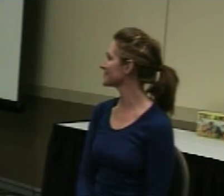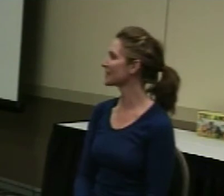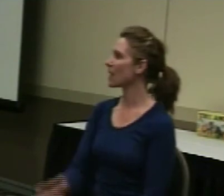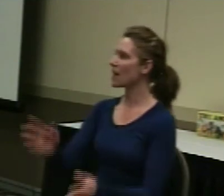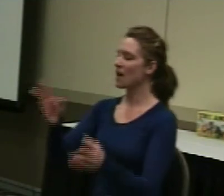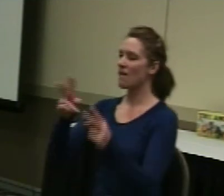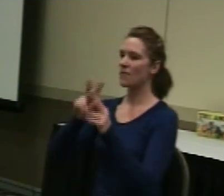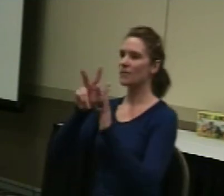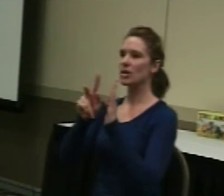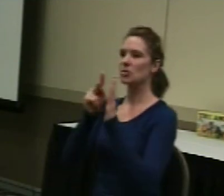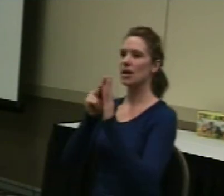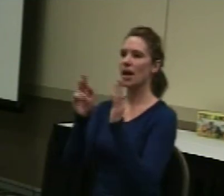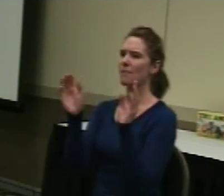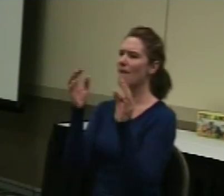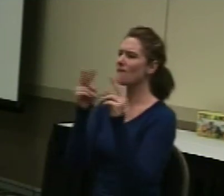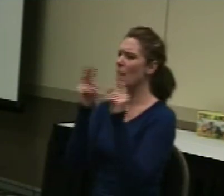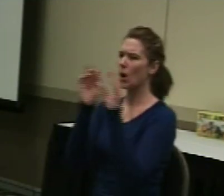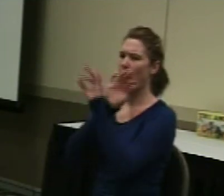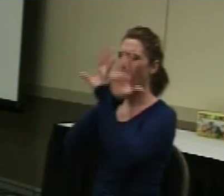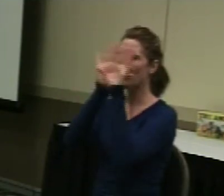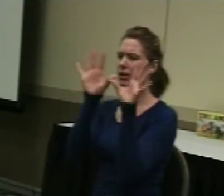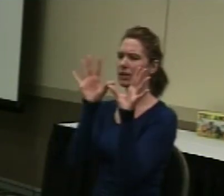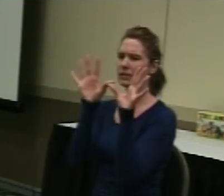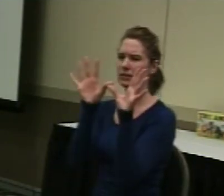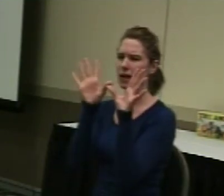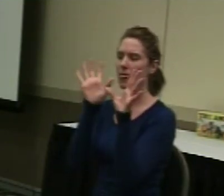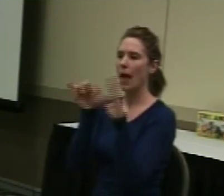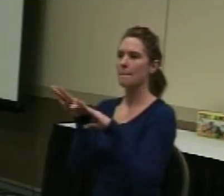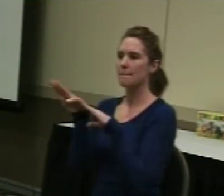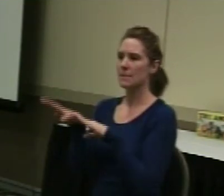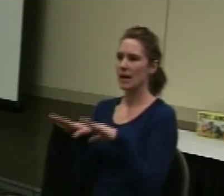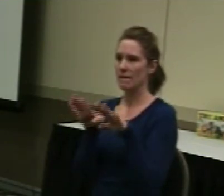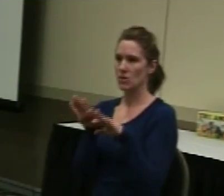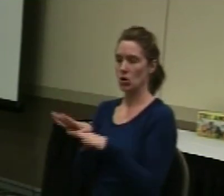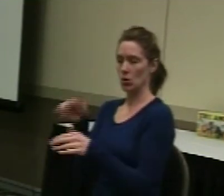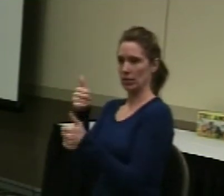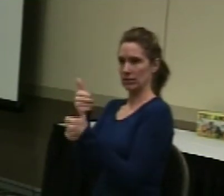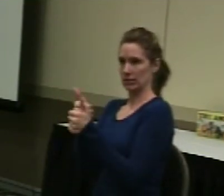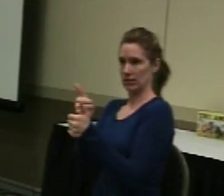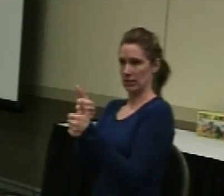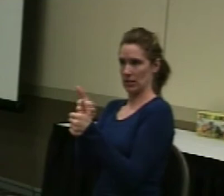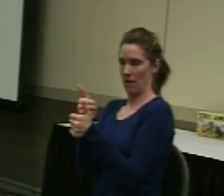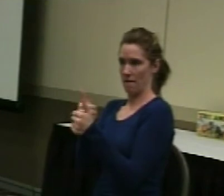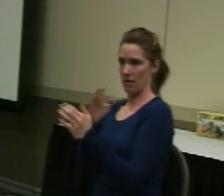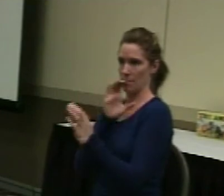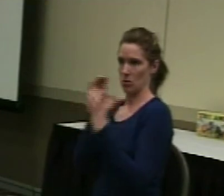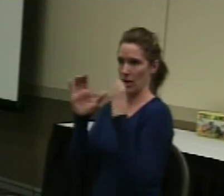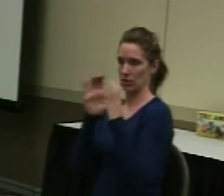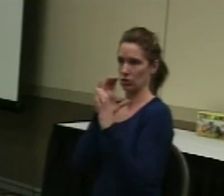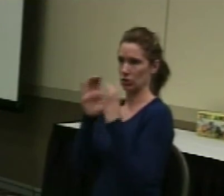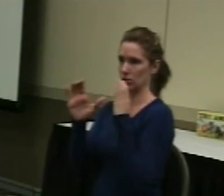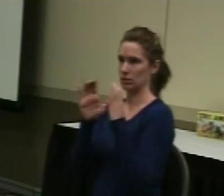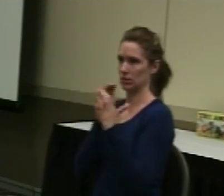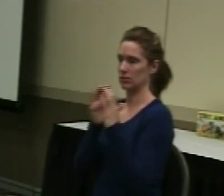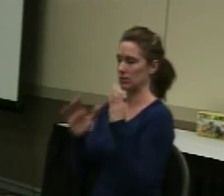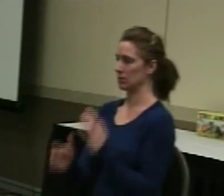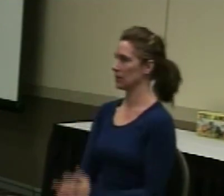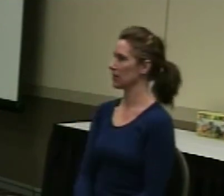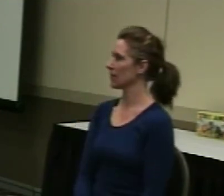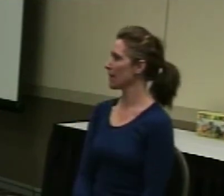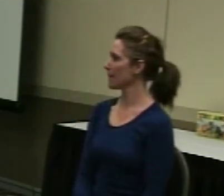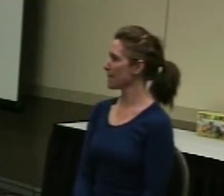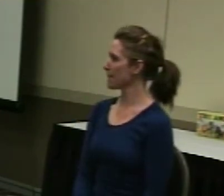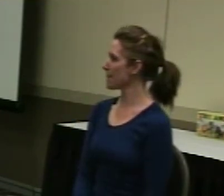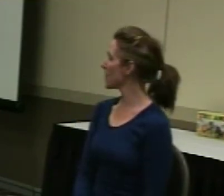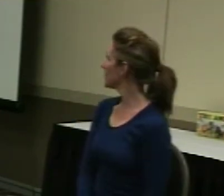obvious to us that behavior is indeed communication. What